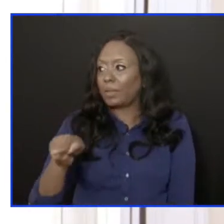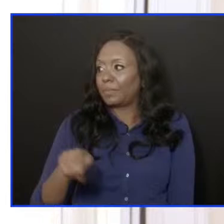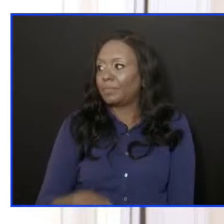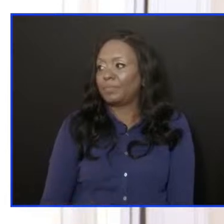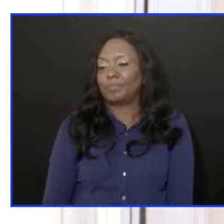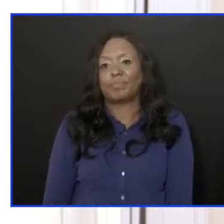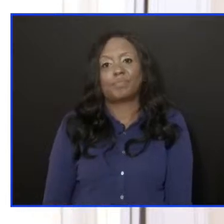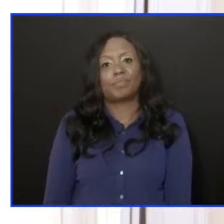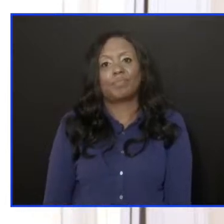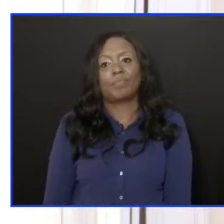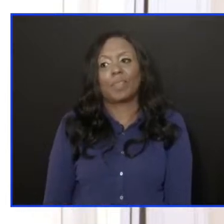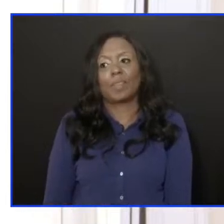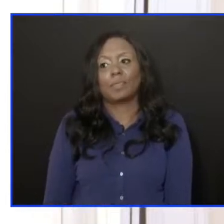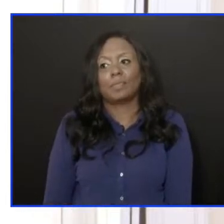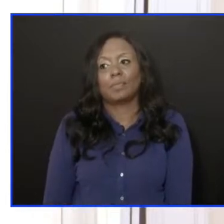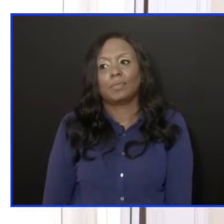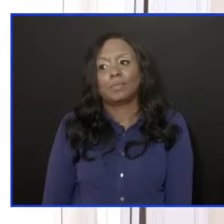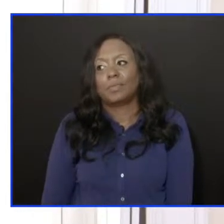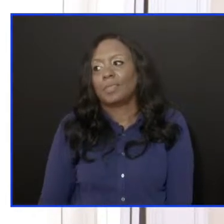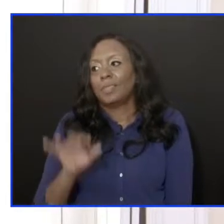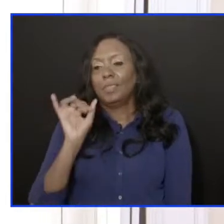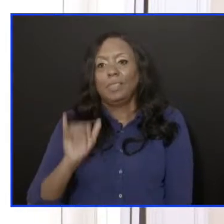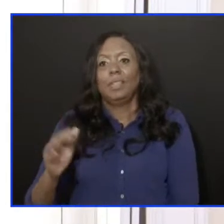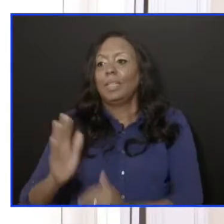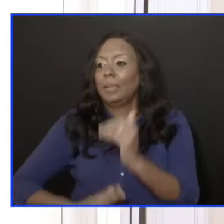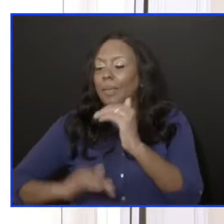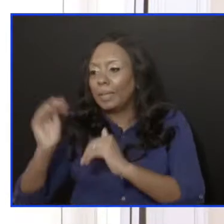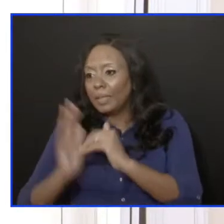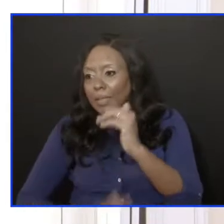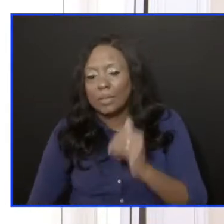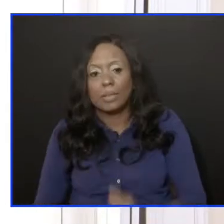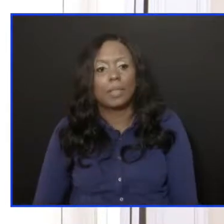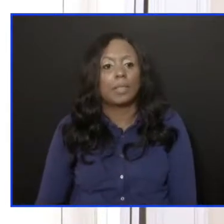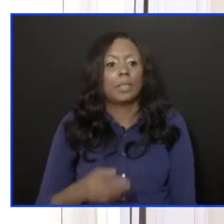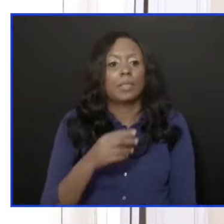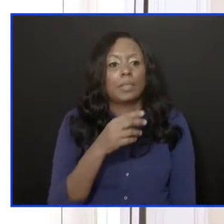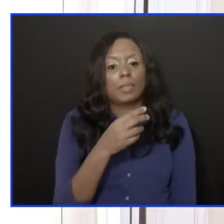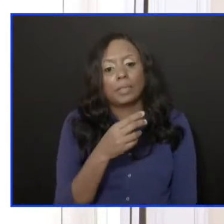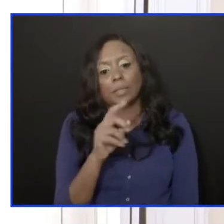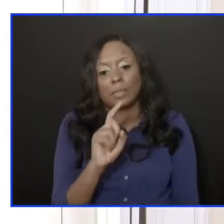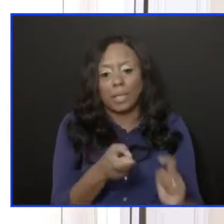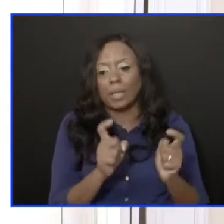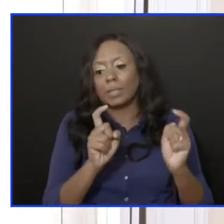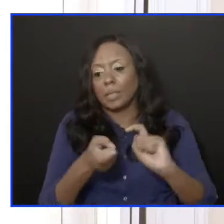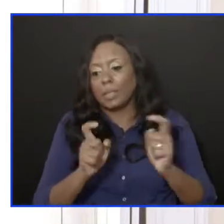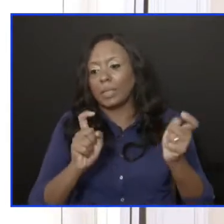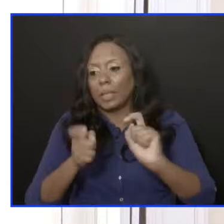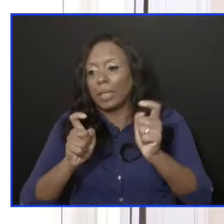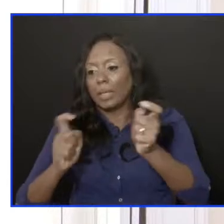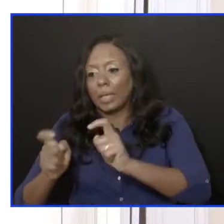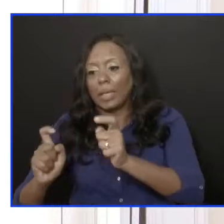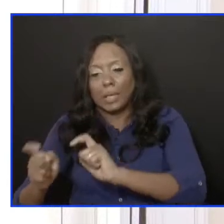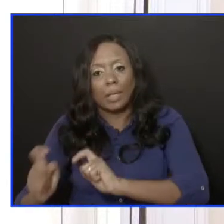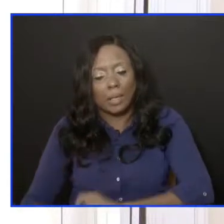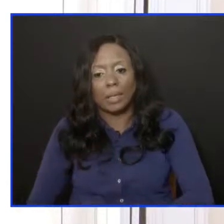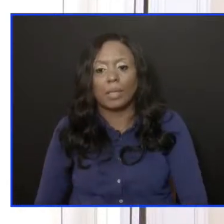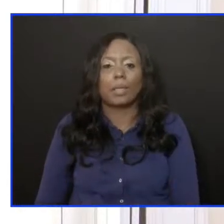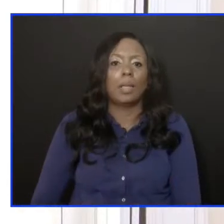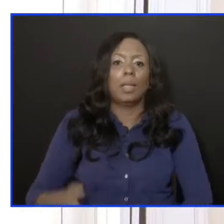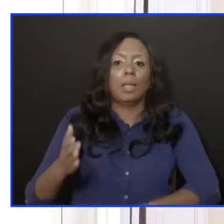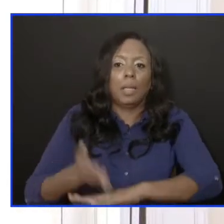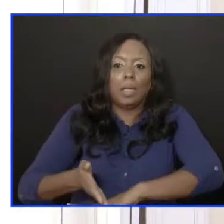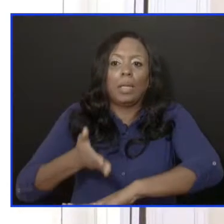building has gone from quarantine to tertiary to primary, secondary. So it just shows you the dynamism of